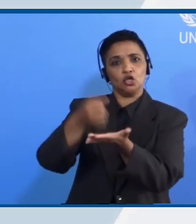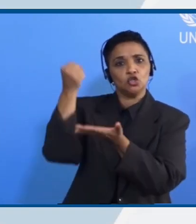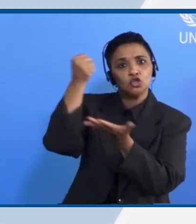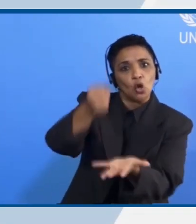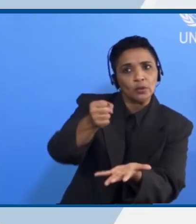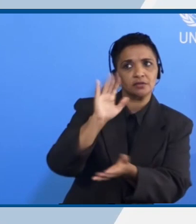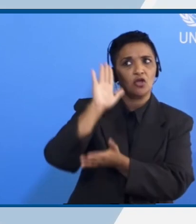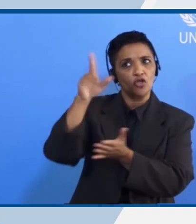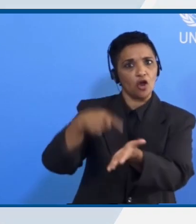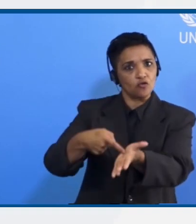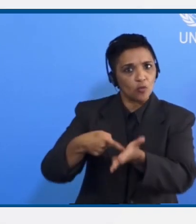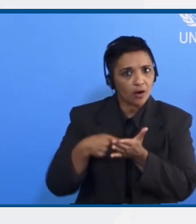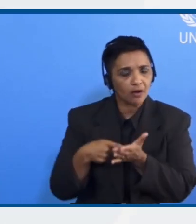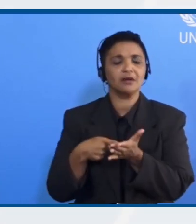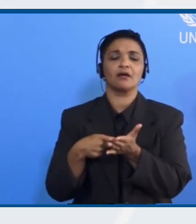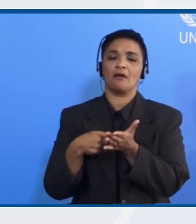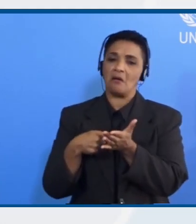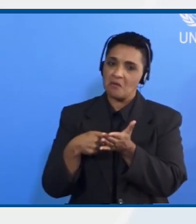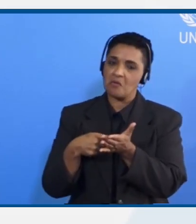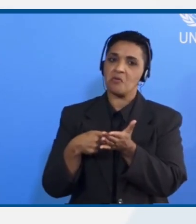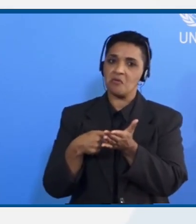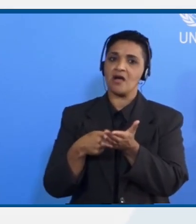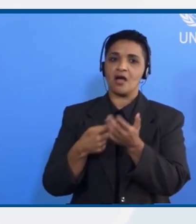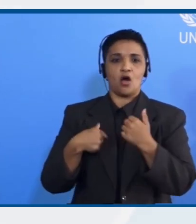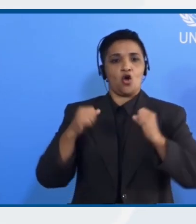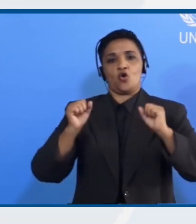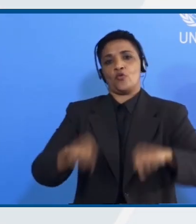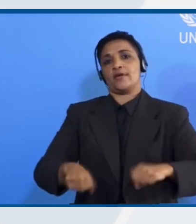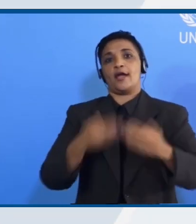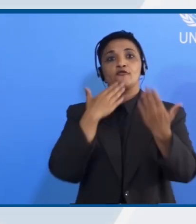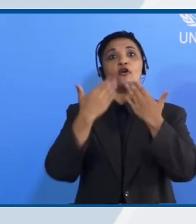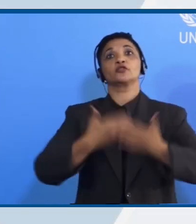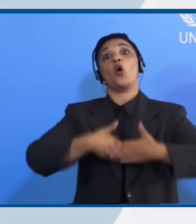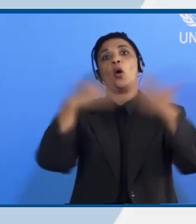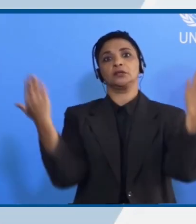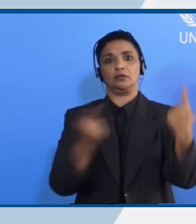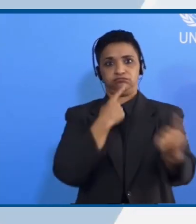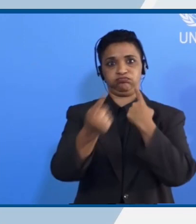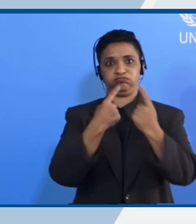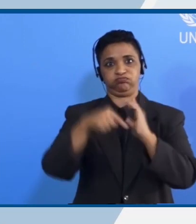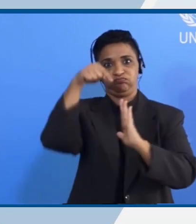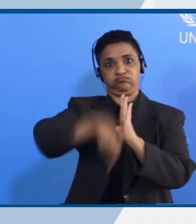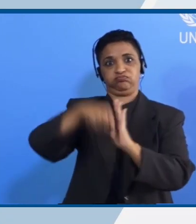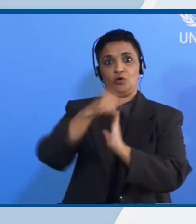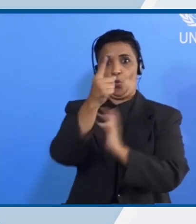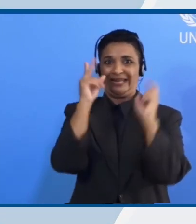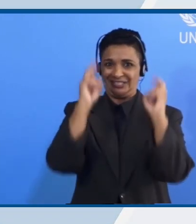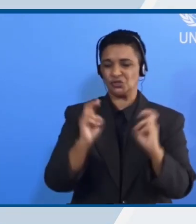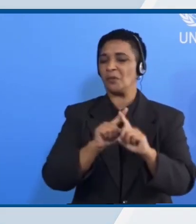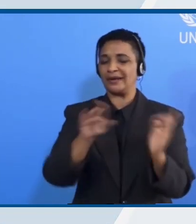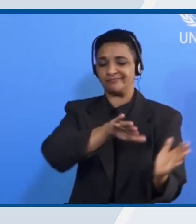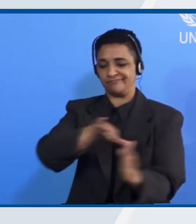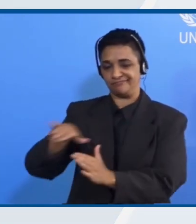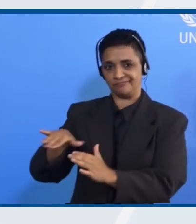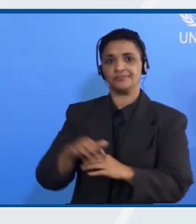requirements is probably, you know, we can spend conferences talking about it. I think we just live with that. I think if